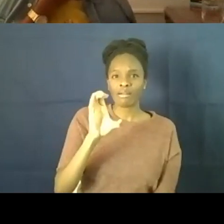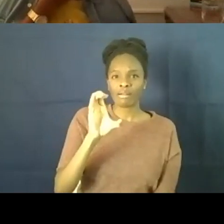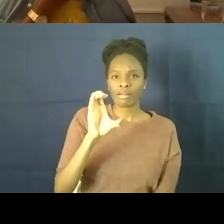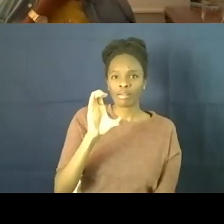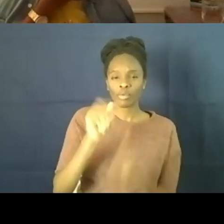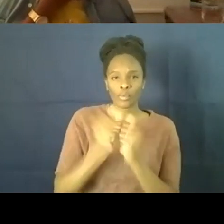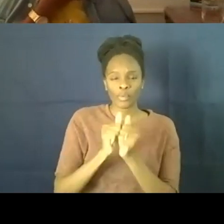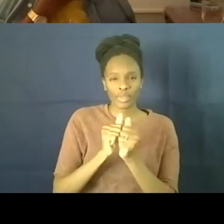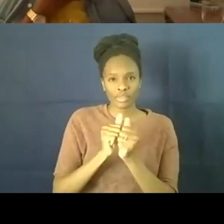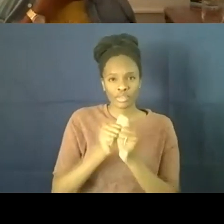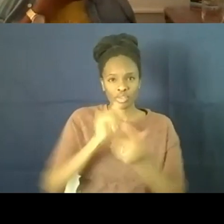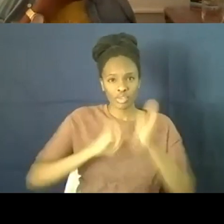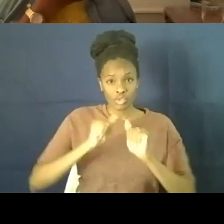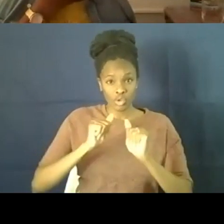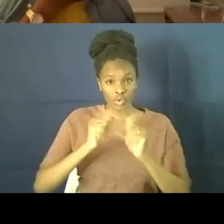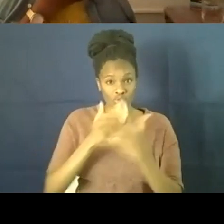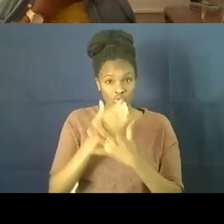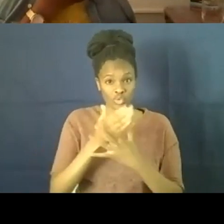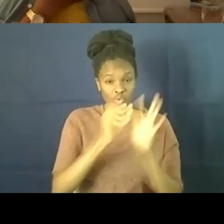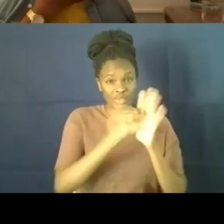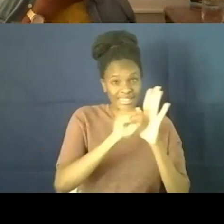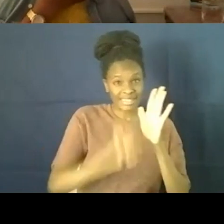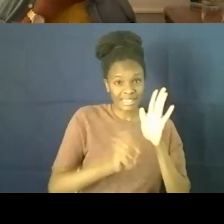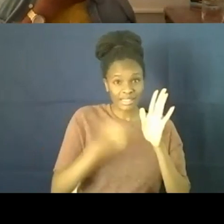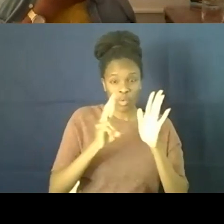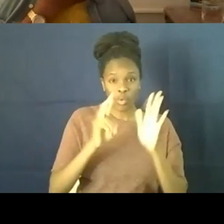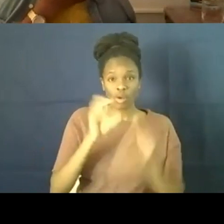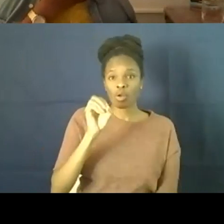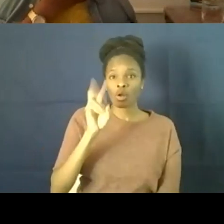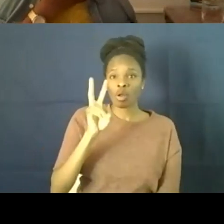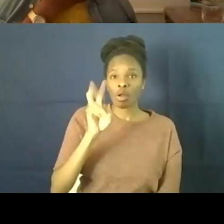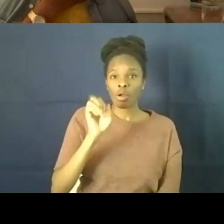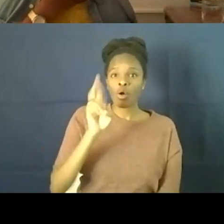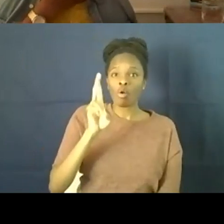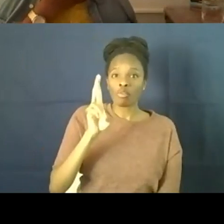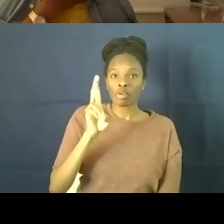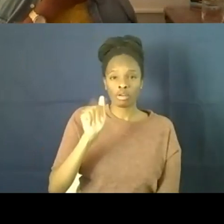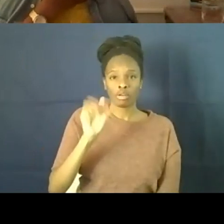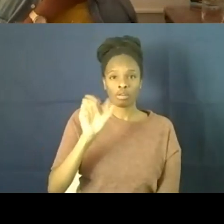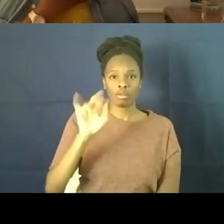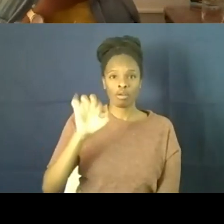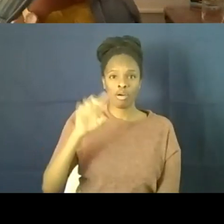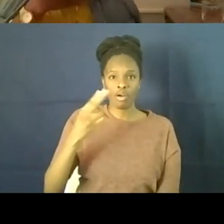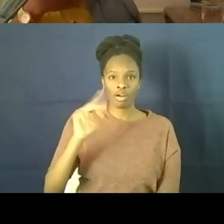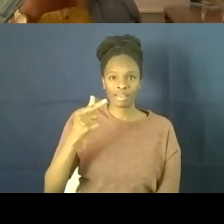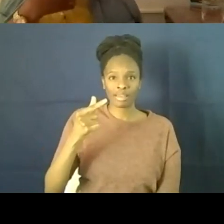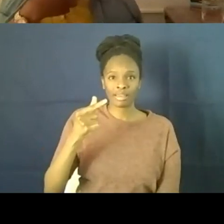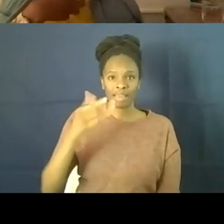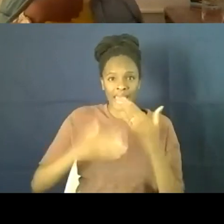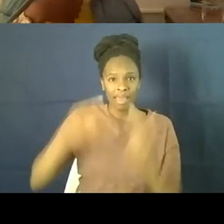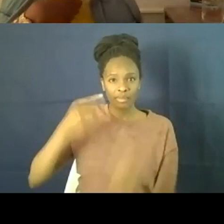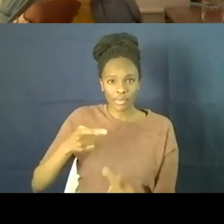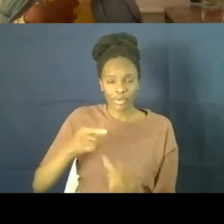is that by season or was there an overarching endpoint within view from the inception of the series? I can certainly,